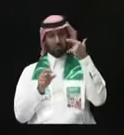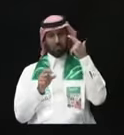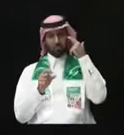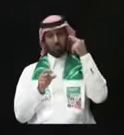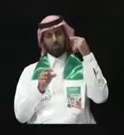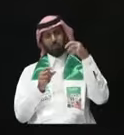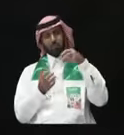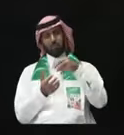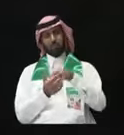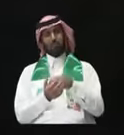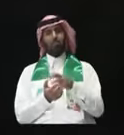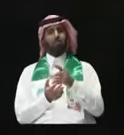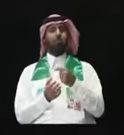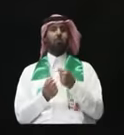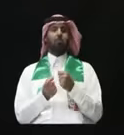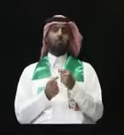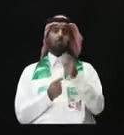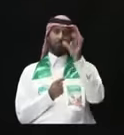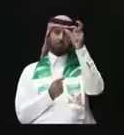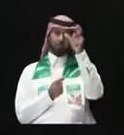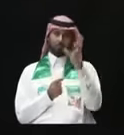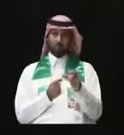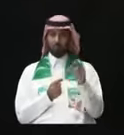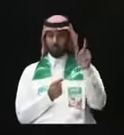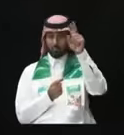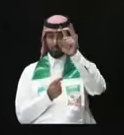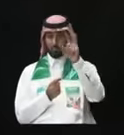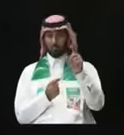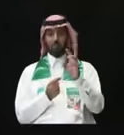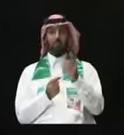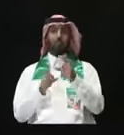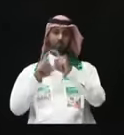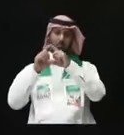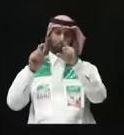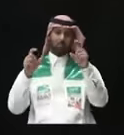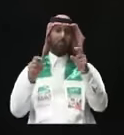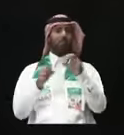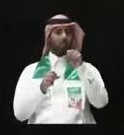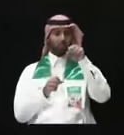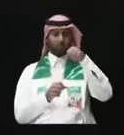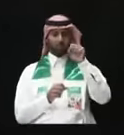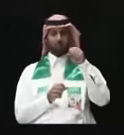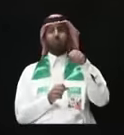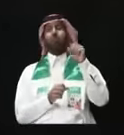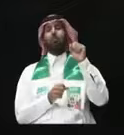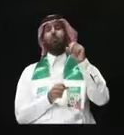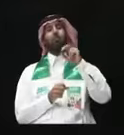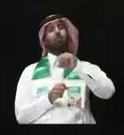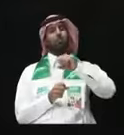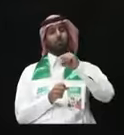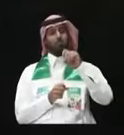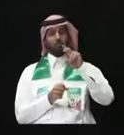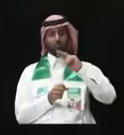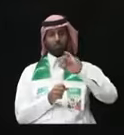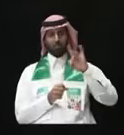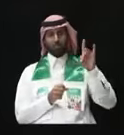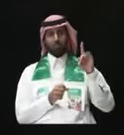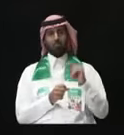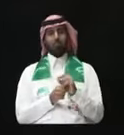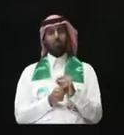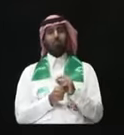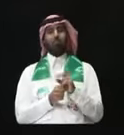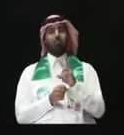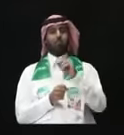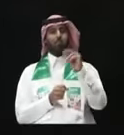you want to form questions, sentences, positive or negative sentences. So let's check